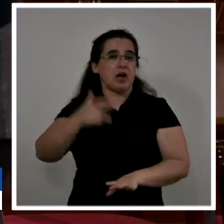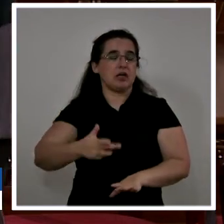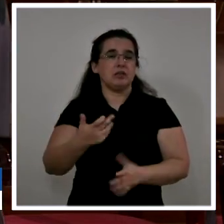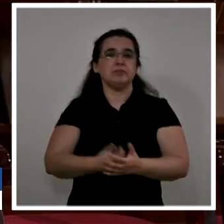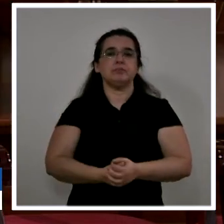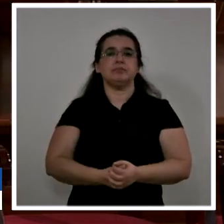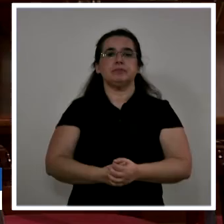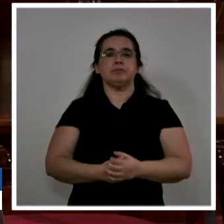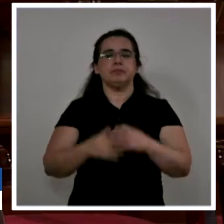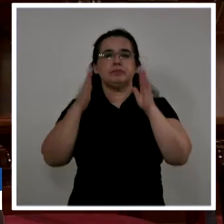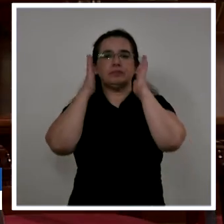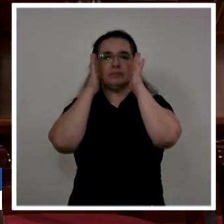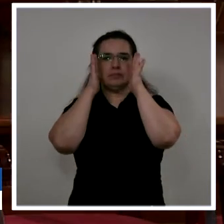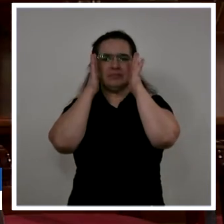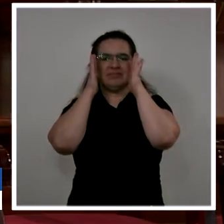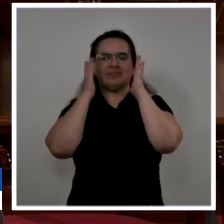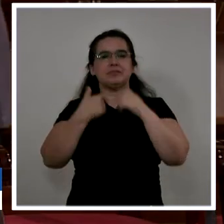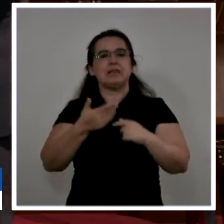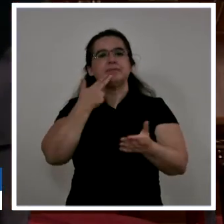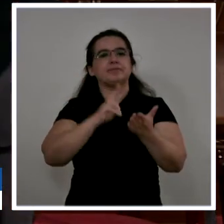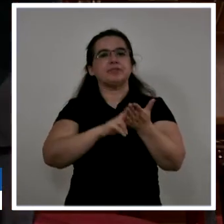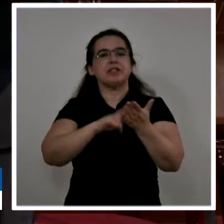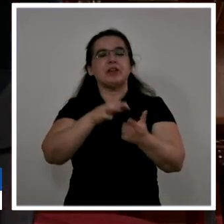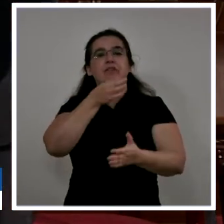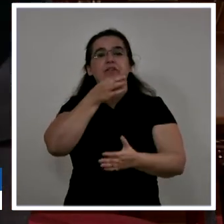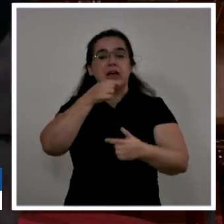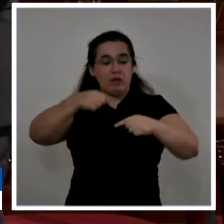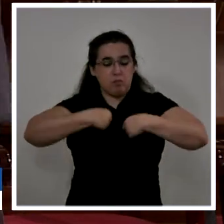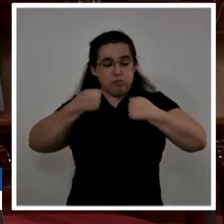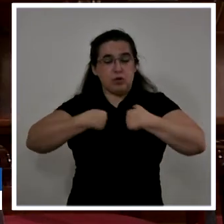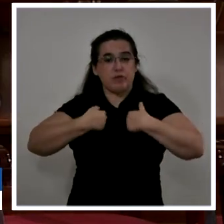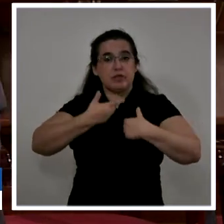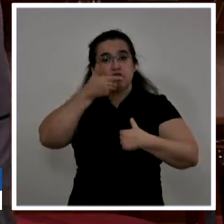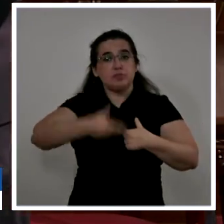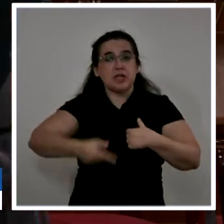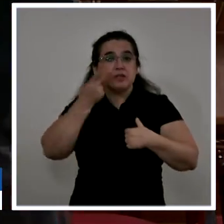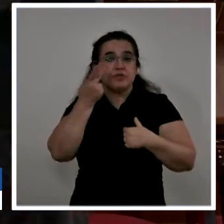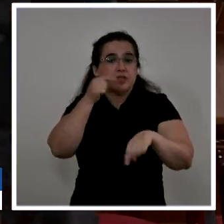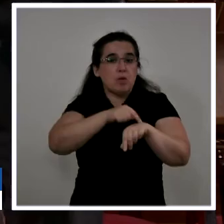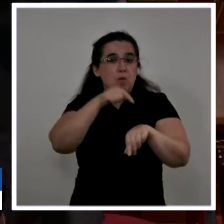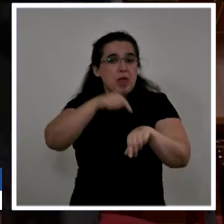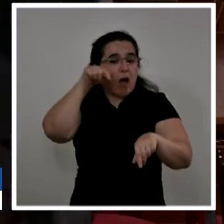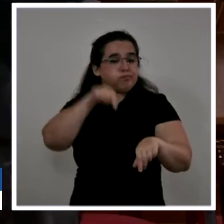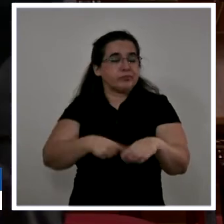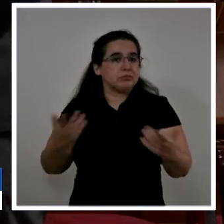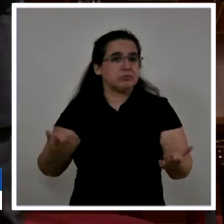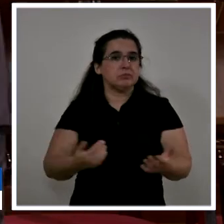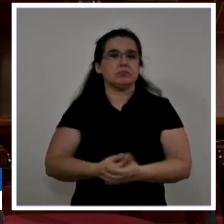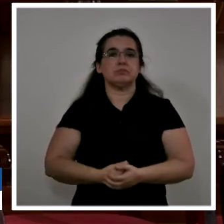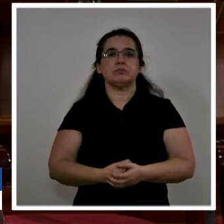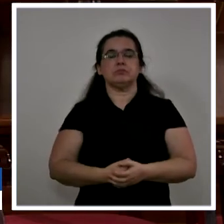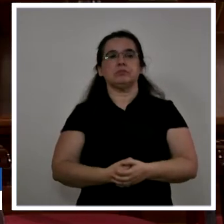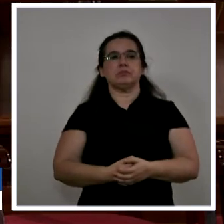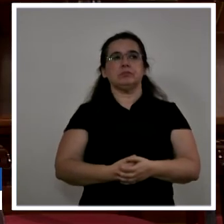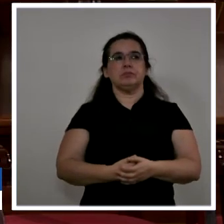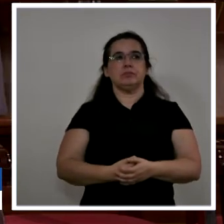his own experience in that moment. Na verdade, ele estava a falar dele próprio e da sua experiência naquele momento. This was not a teachable